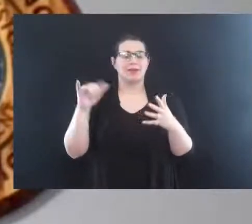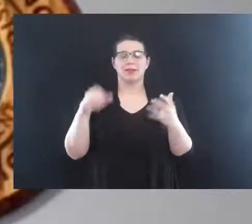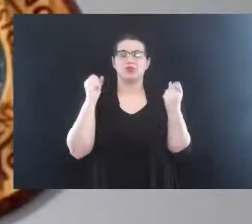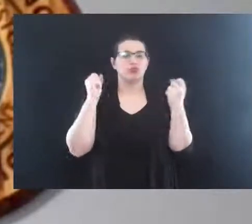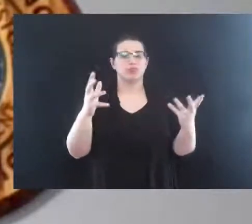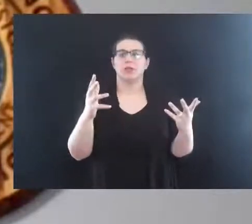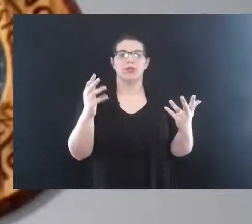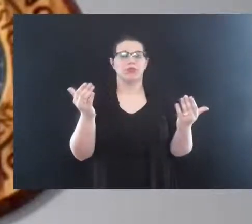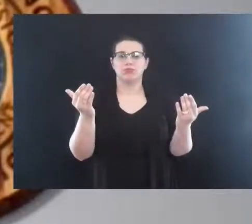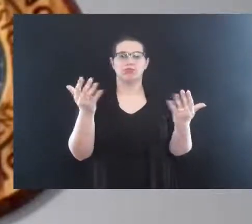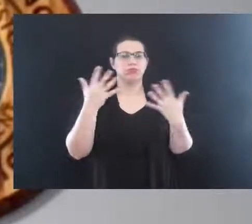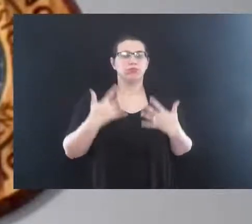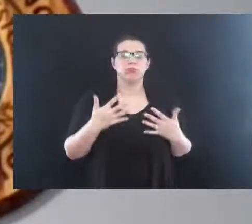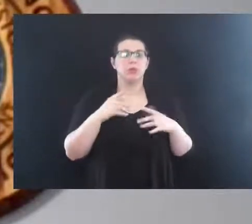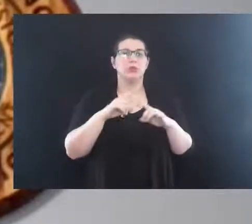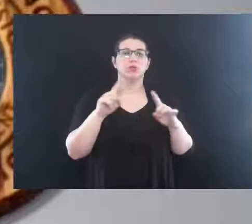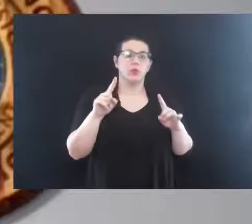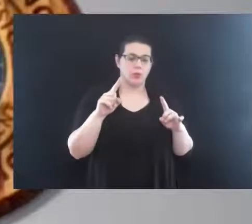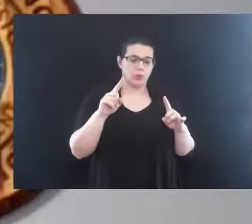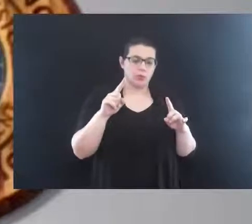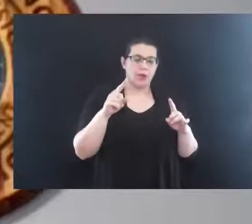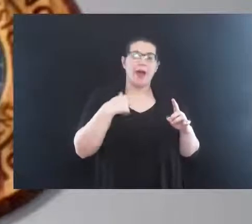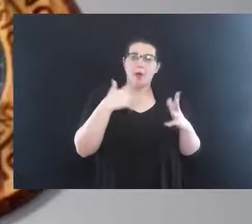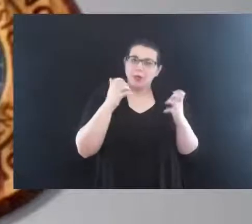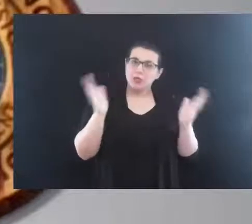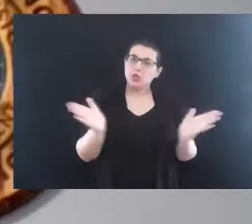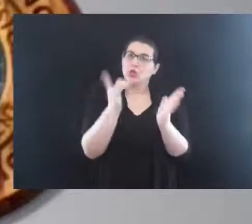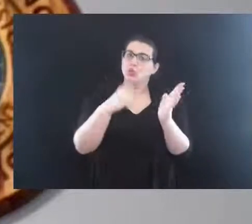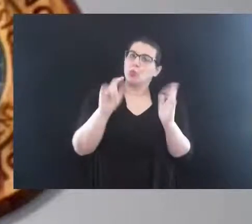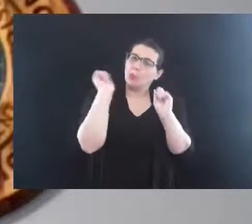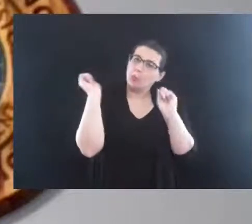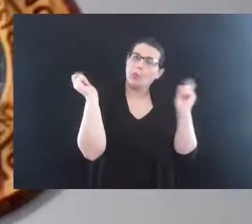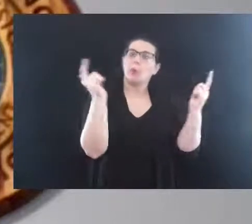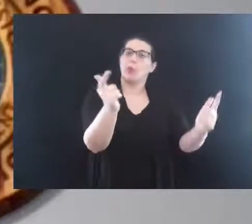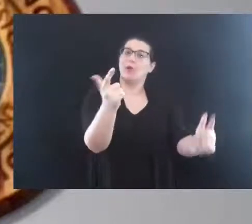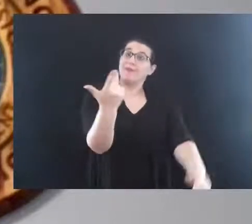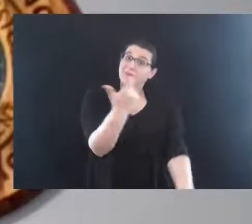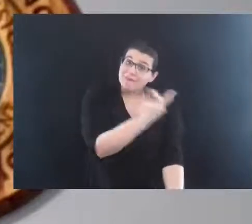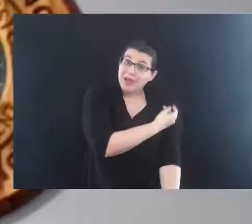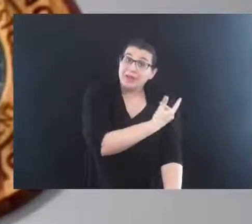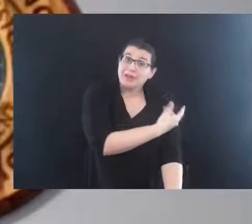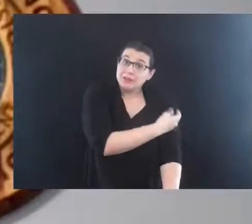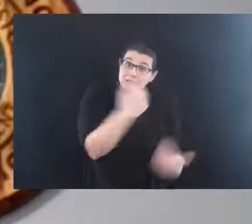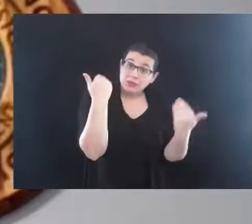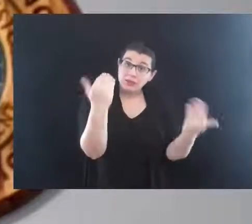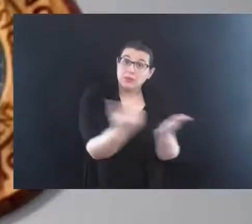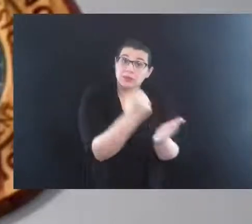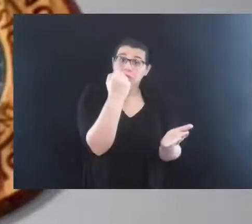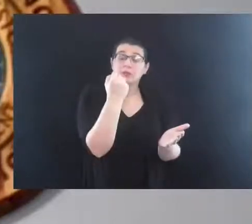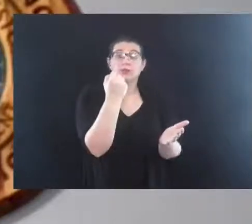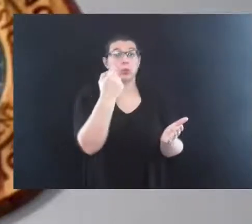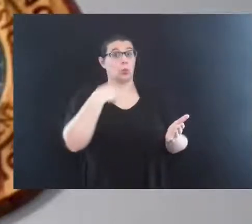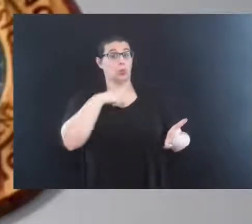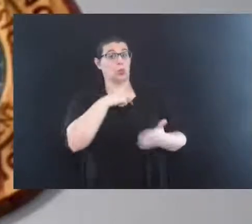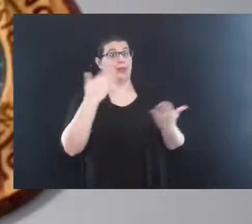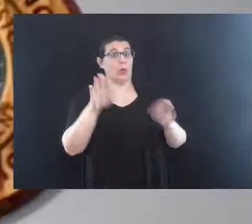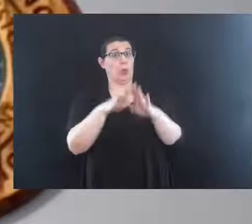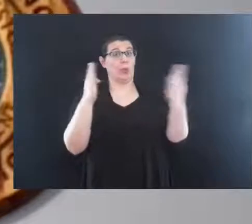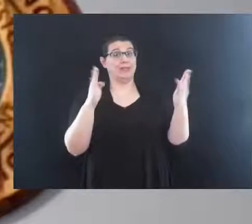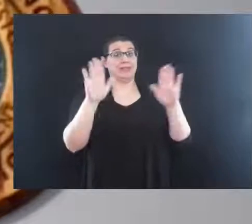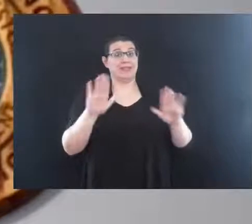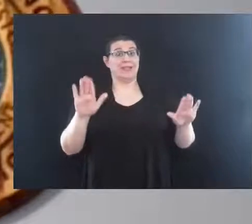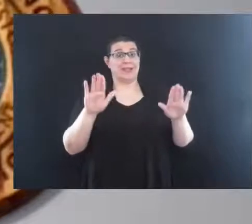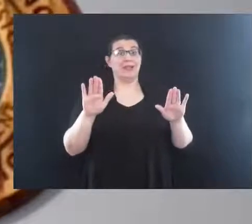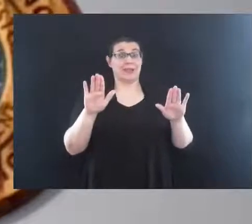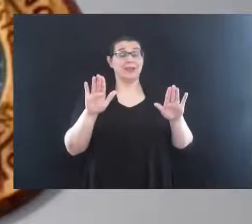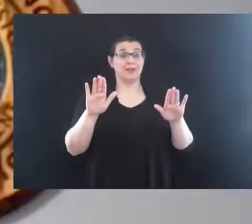So with that, I do urge everybody to receive their vaccinations. Know that we will be here on Sunday from 1 to 5 for anybody needing